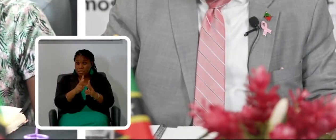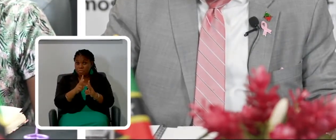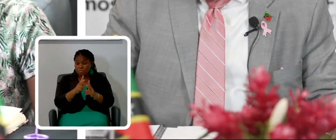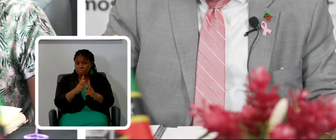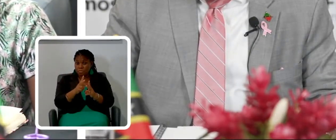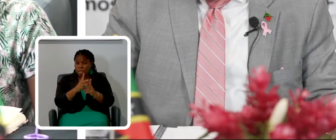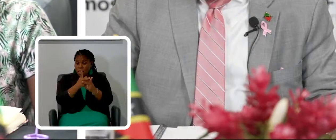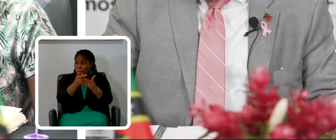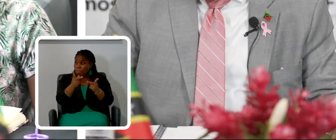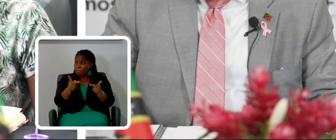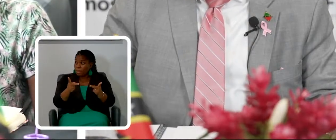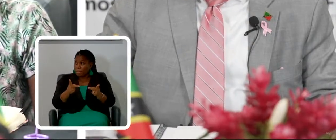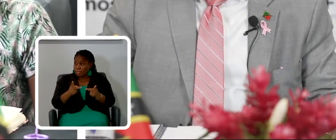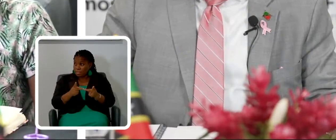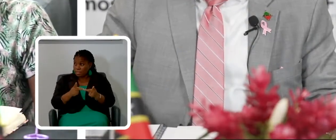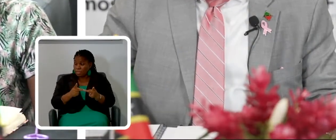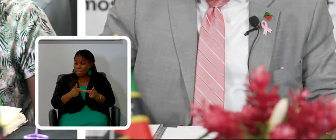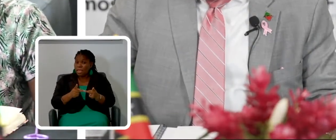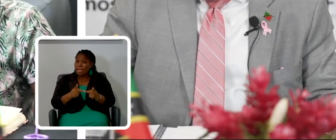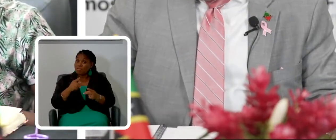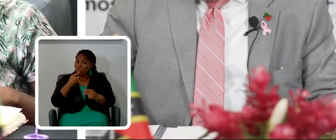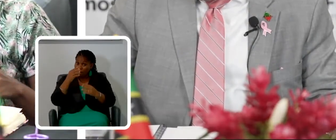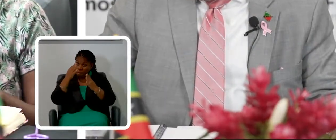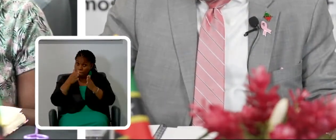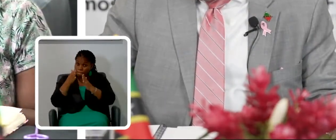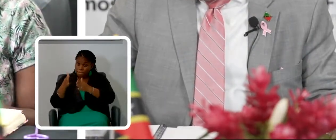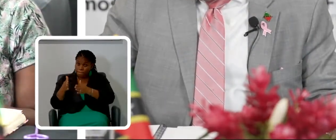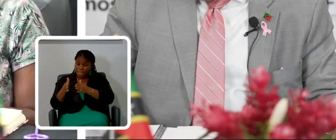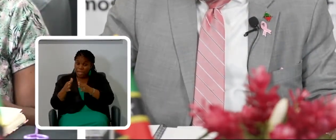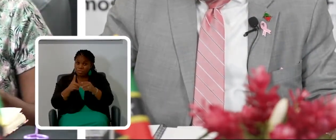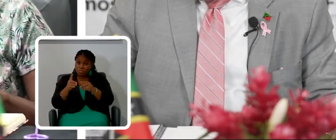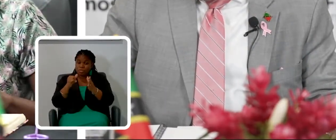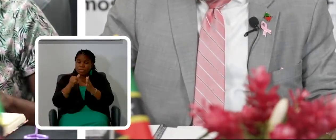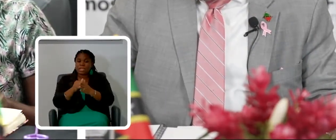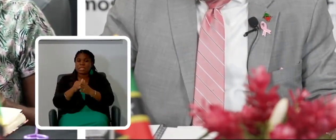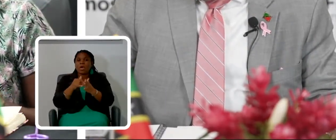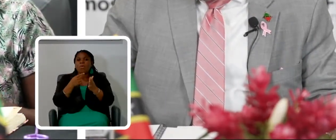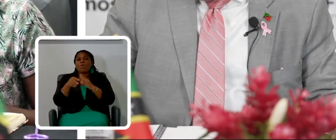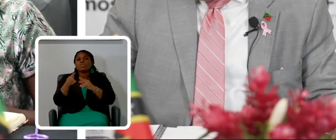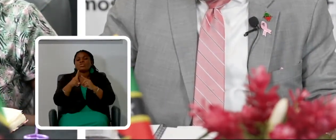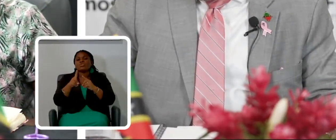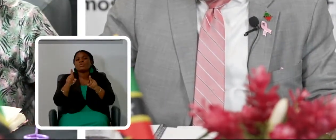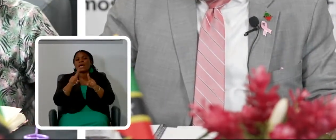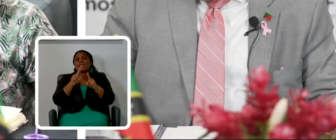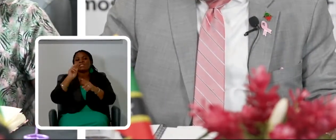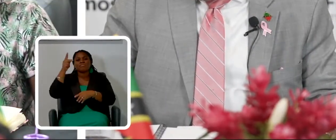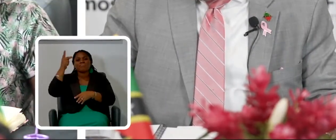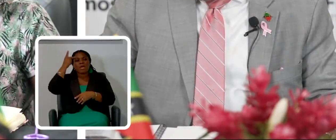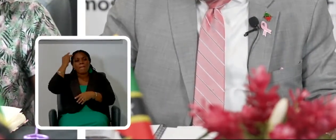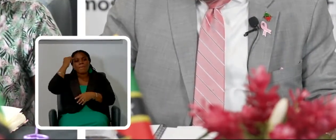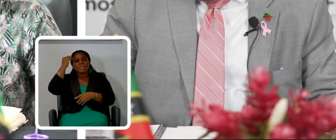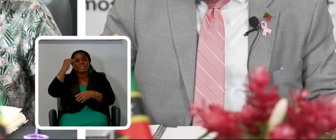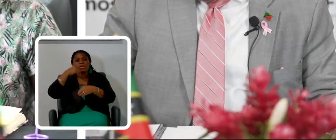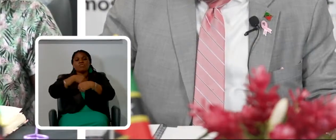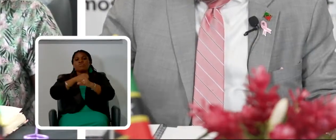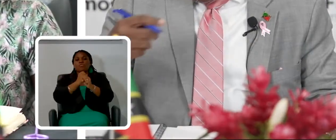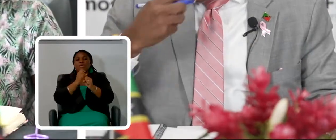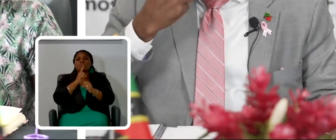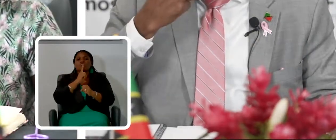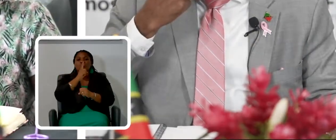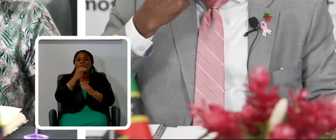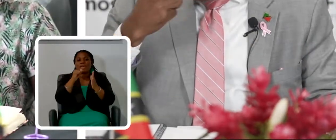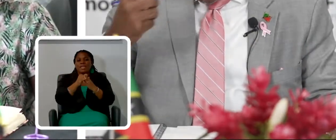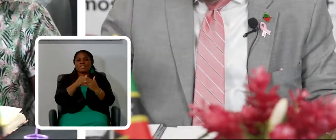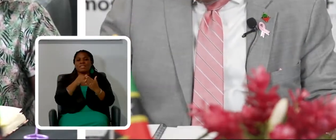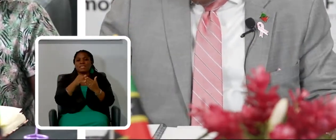visit the site? And what will you do as Prime Minister to ensure that that edifice be completed or be brought to fruition